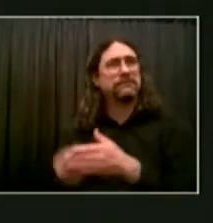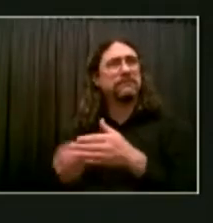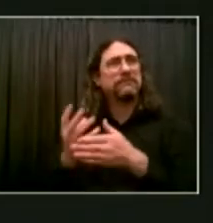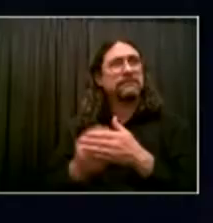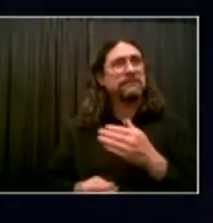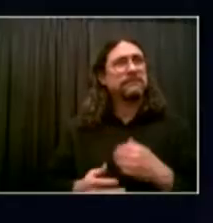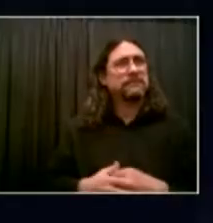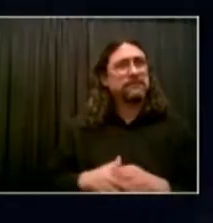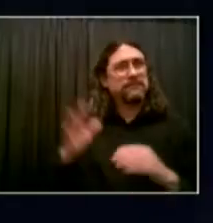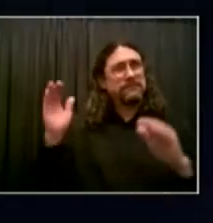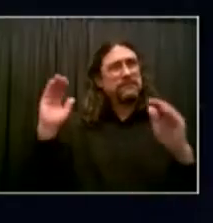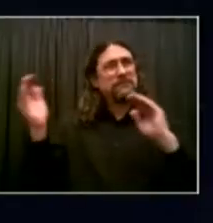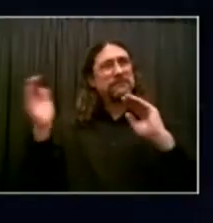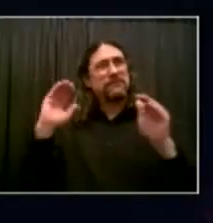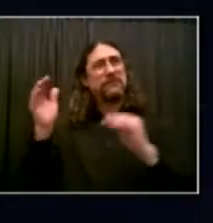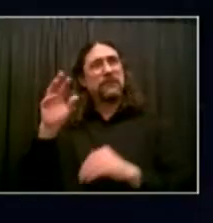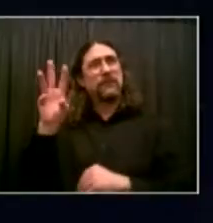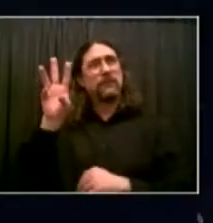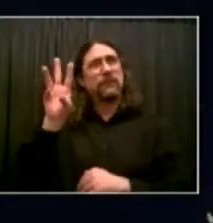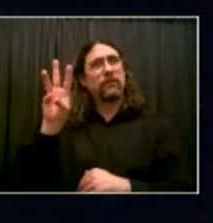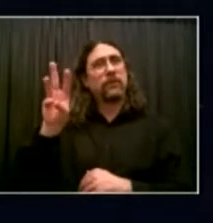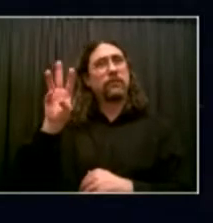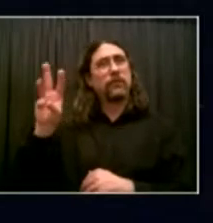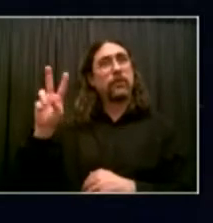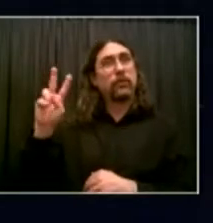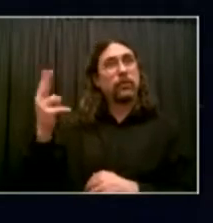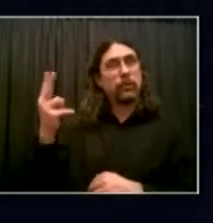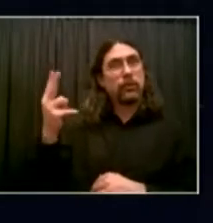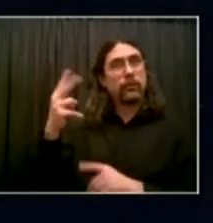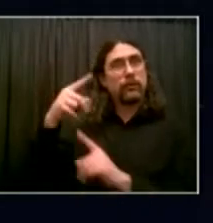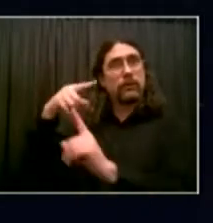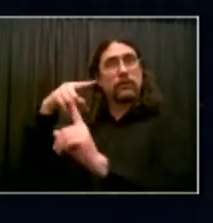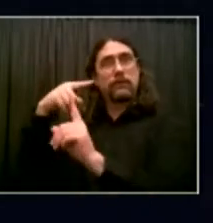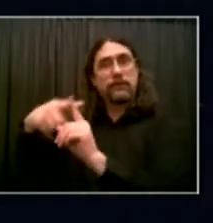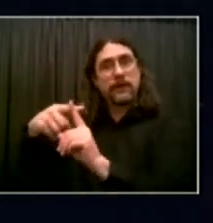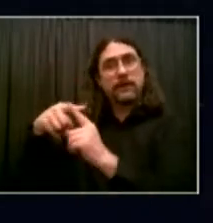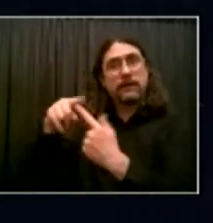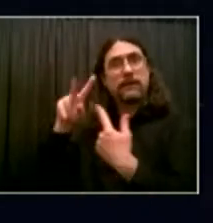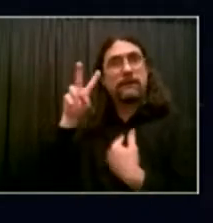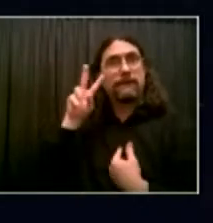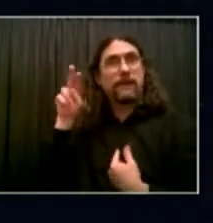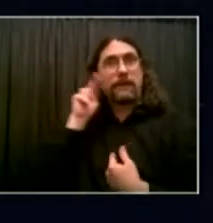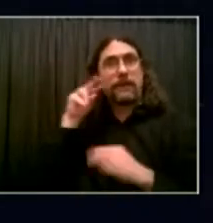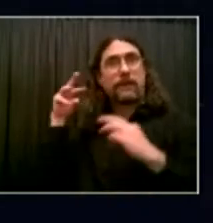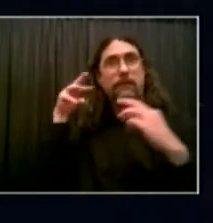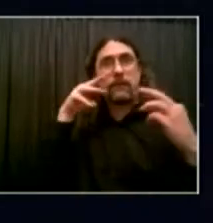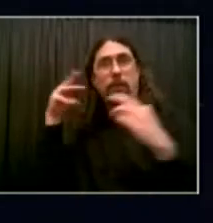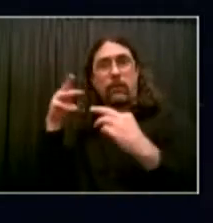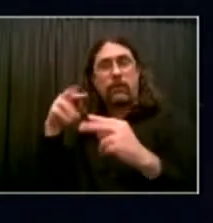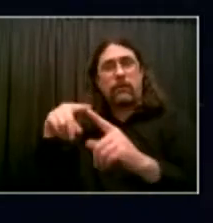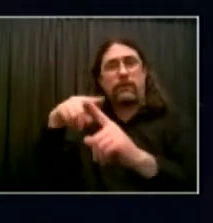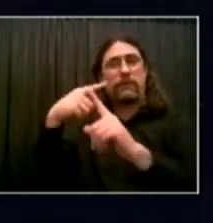Vietnam, Hurricane Sandy, and 9/11 put together.